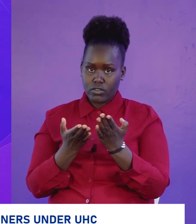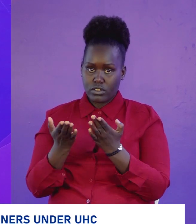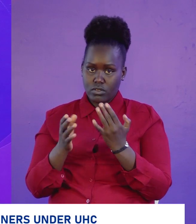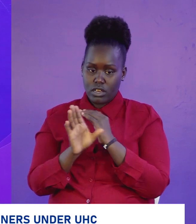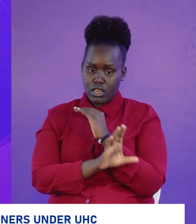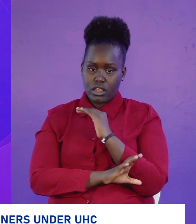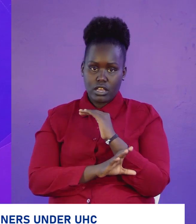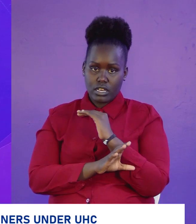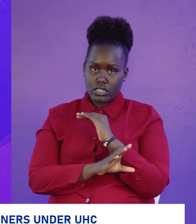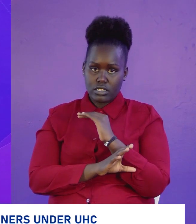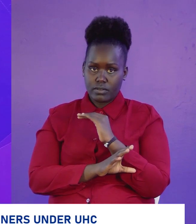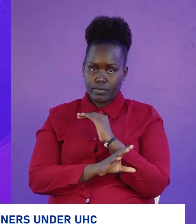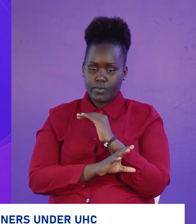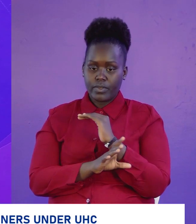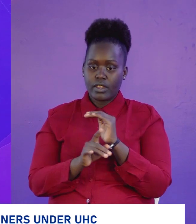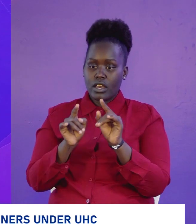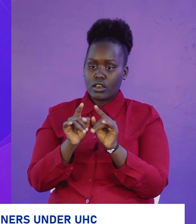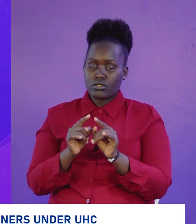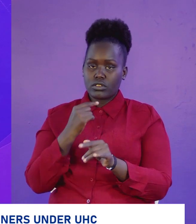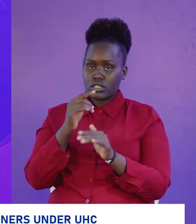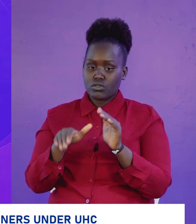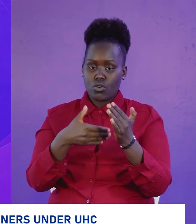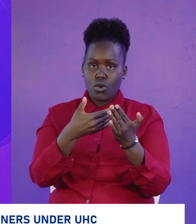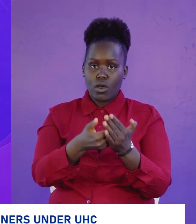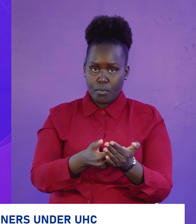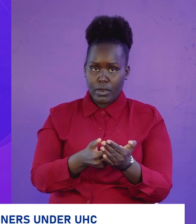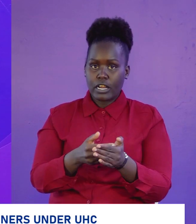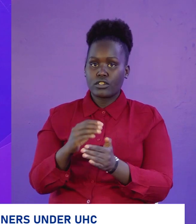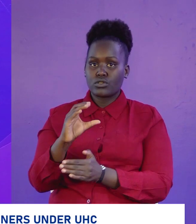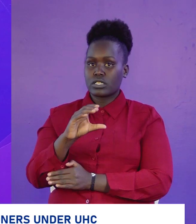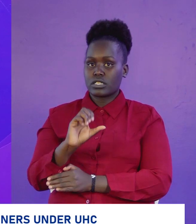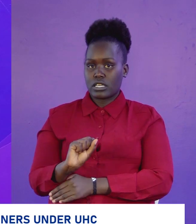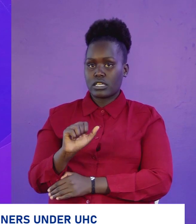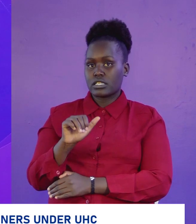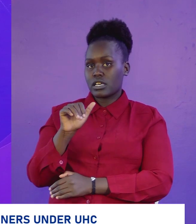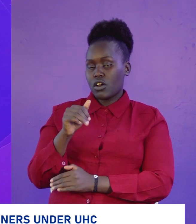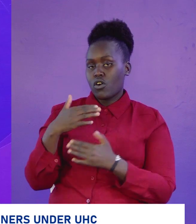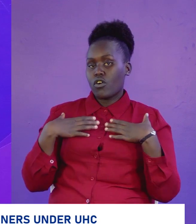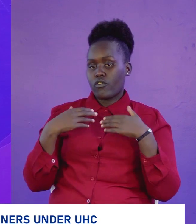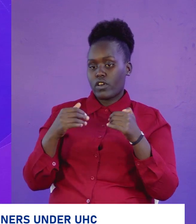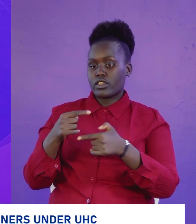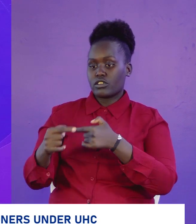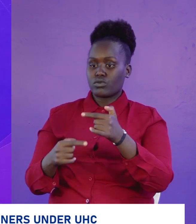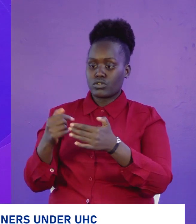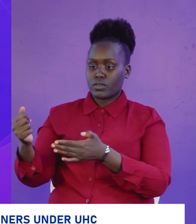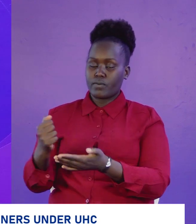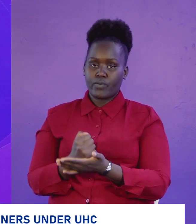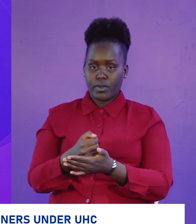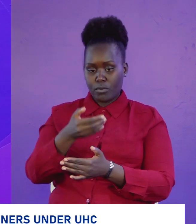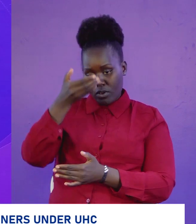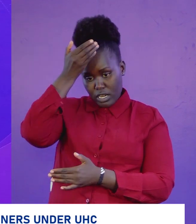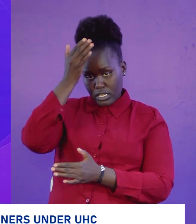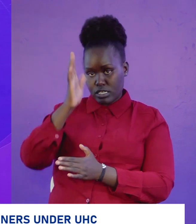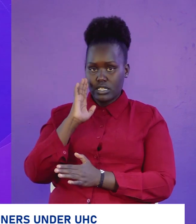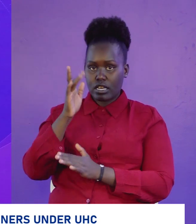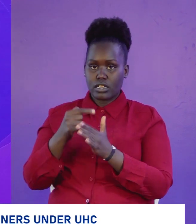country. Panyako further appealed to Health Cabinet Secretary Eden Duale to continue employing nurses directly under